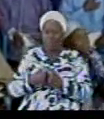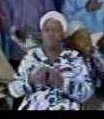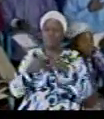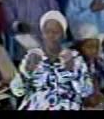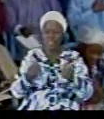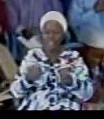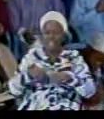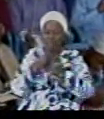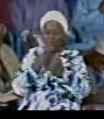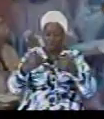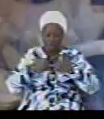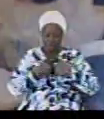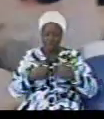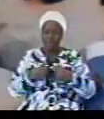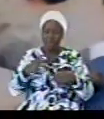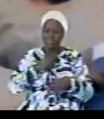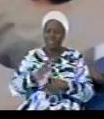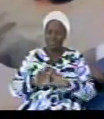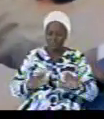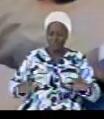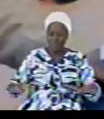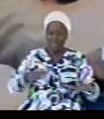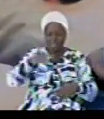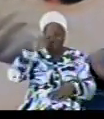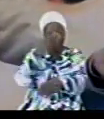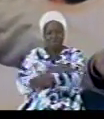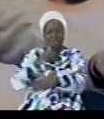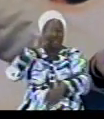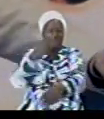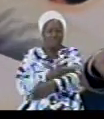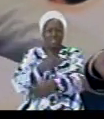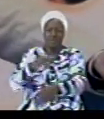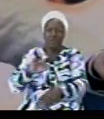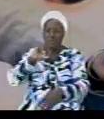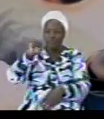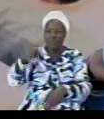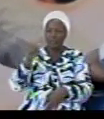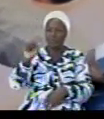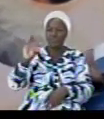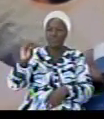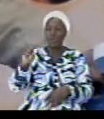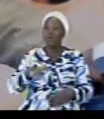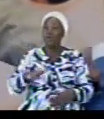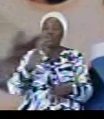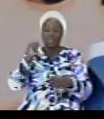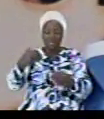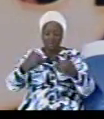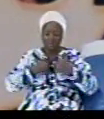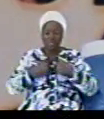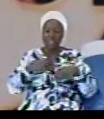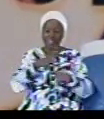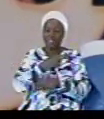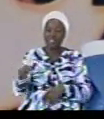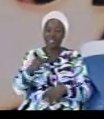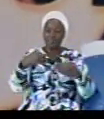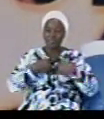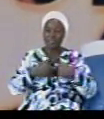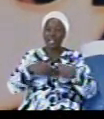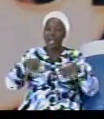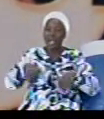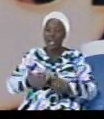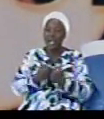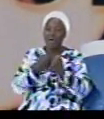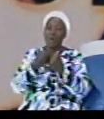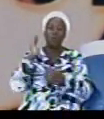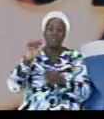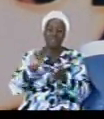the children and the sons and the daughters of Jacob, shall possess their possession? How will that